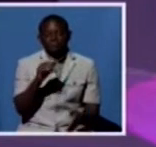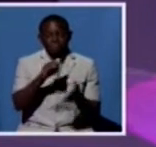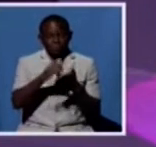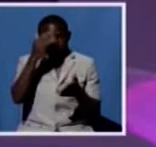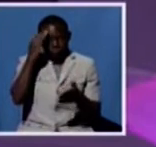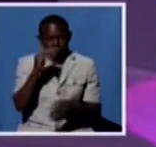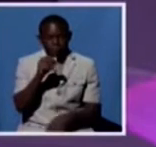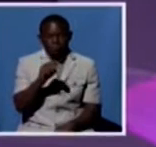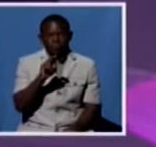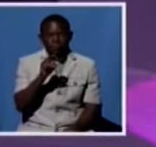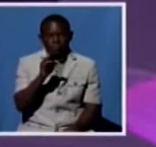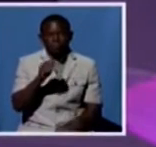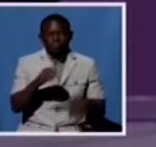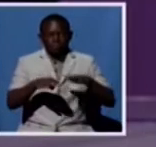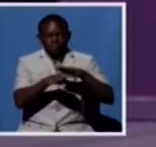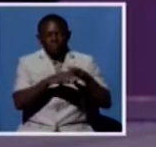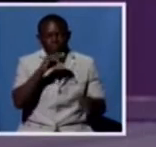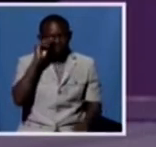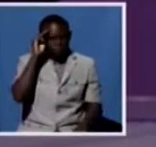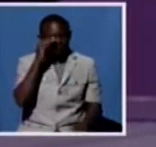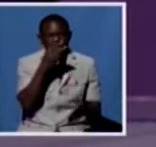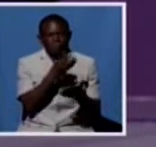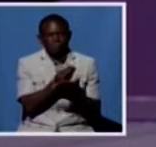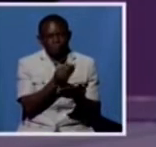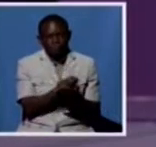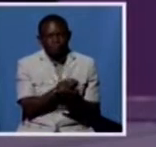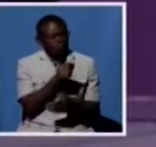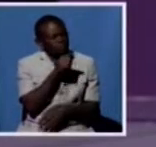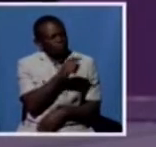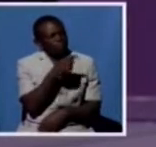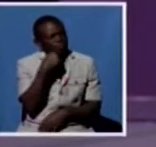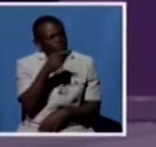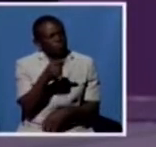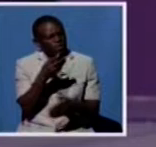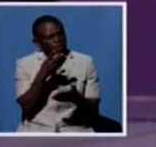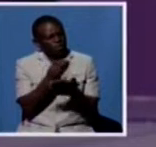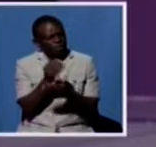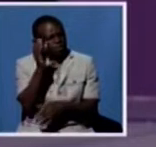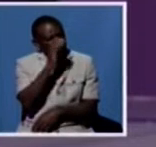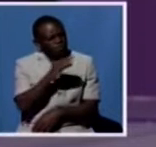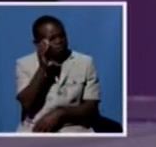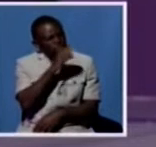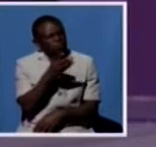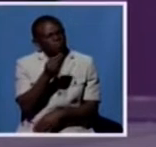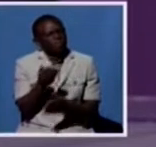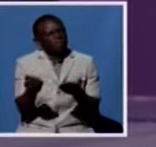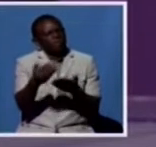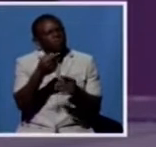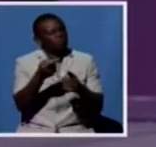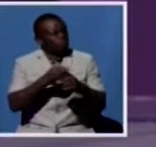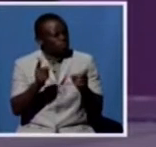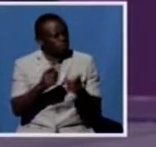of Finance. Yes, when you speak of resource mobilization, apart from toll gates, do you have any other activity that you undertake?